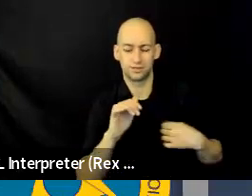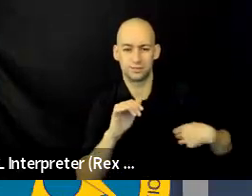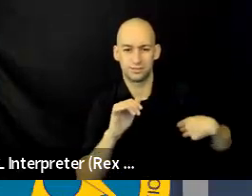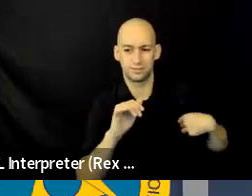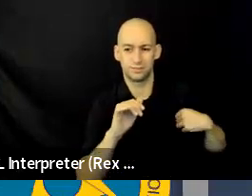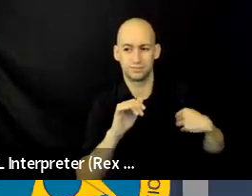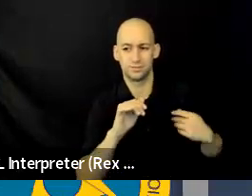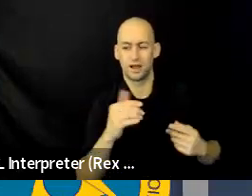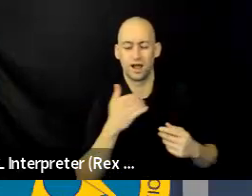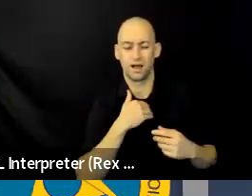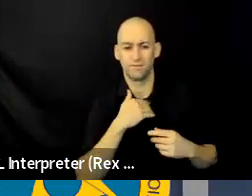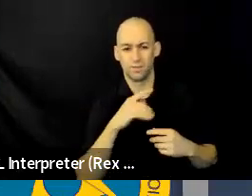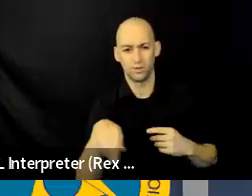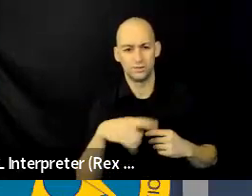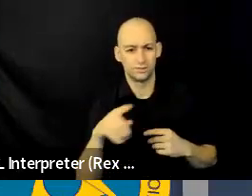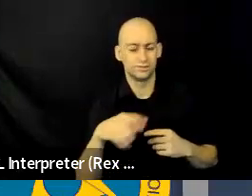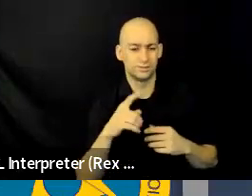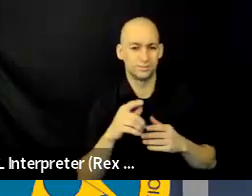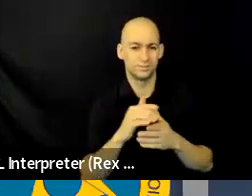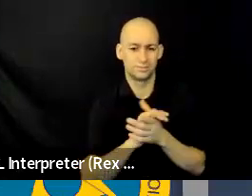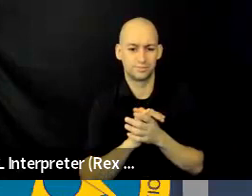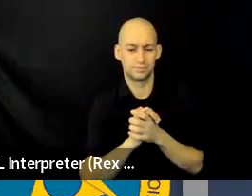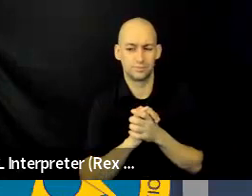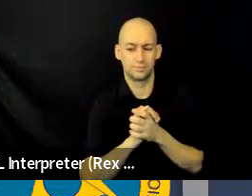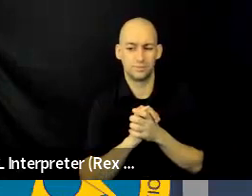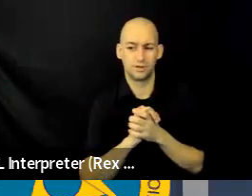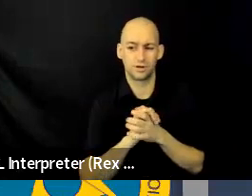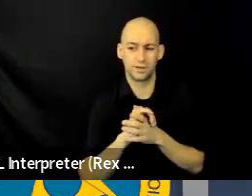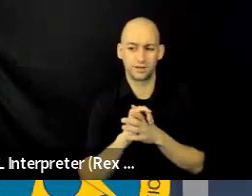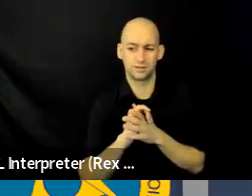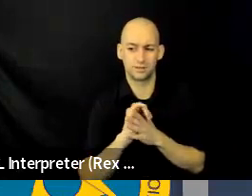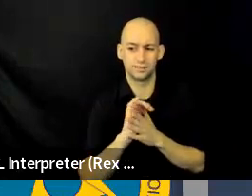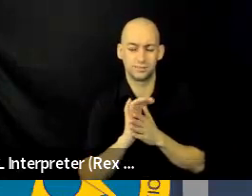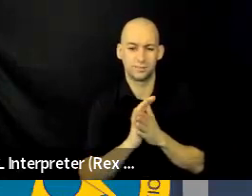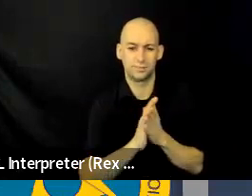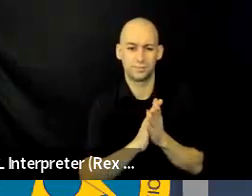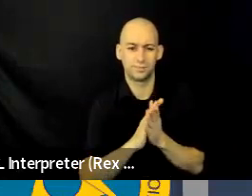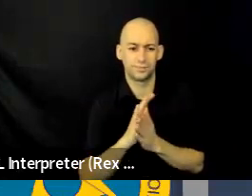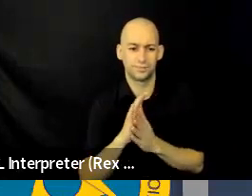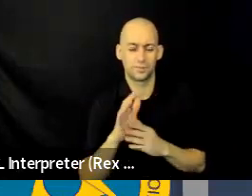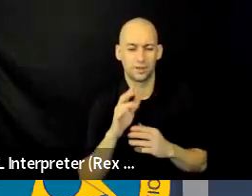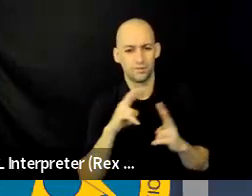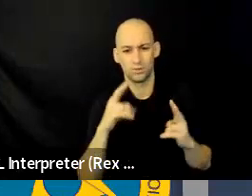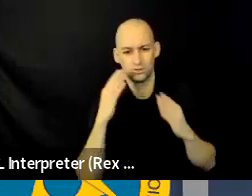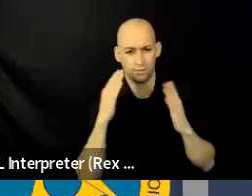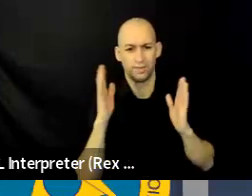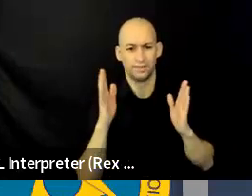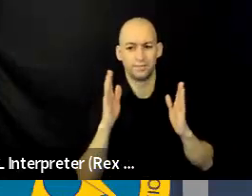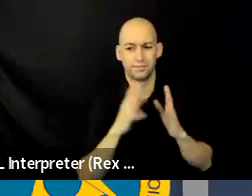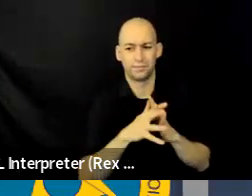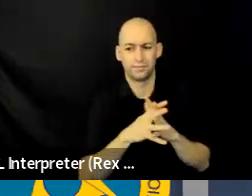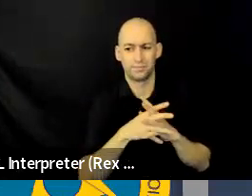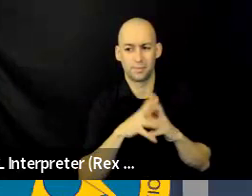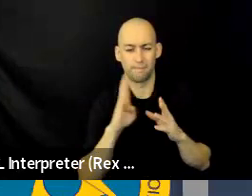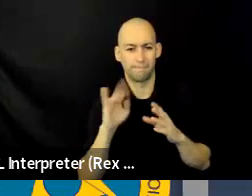have those needs that need to be met. So candidly, I remain very troubled by